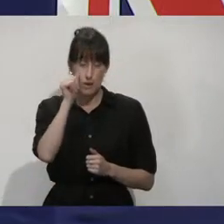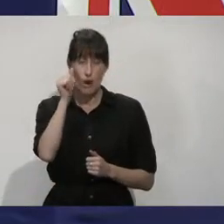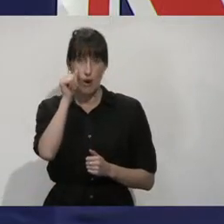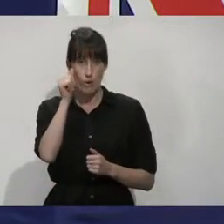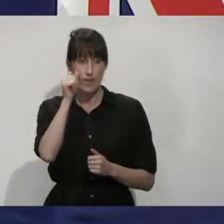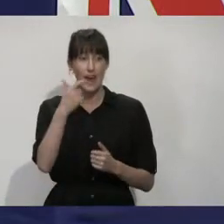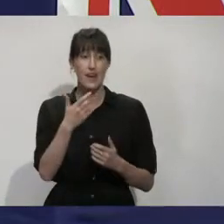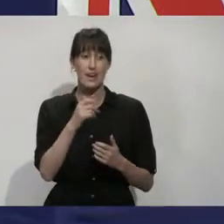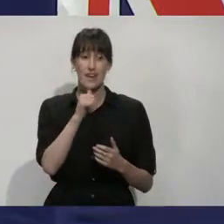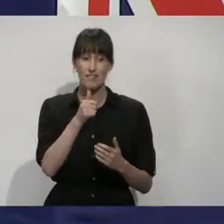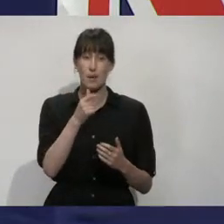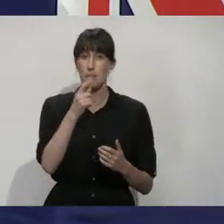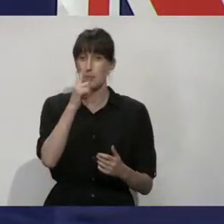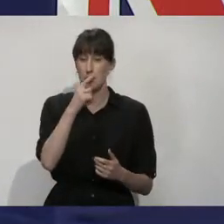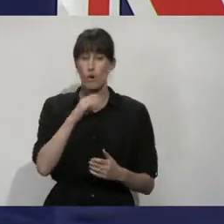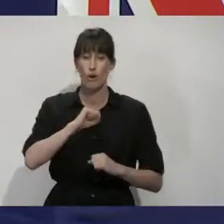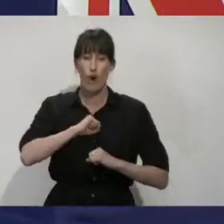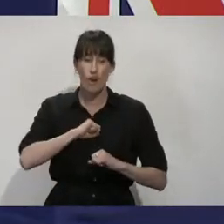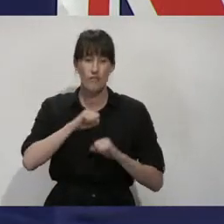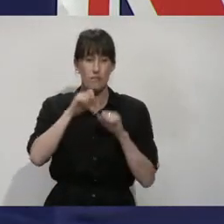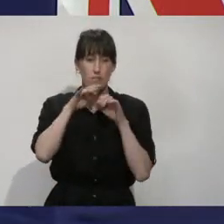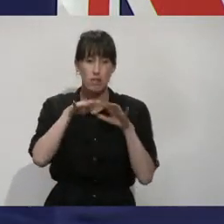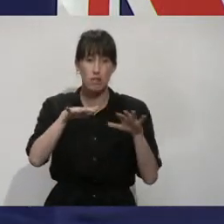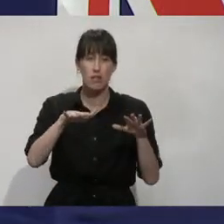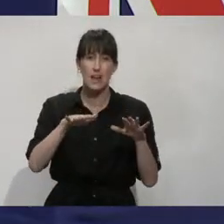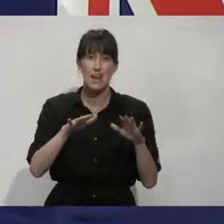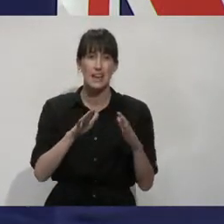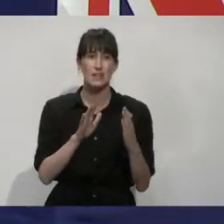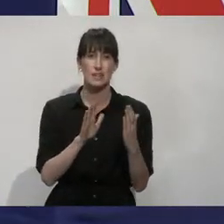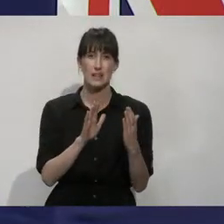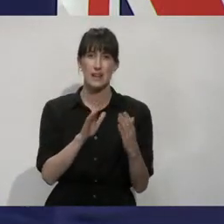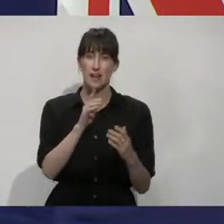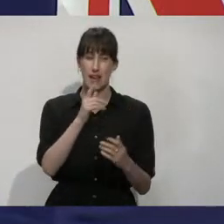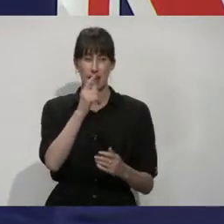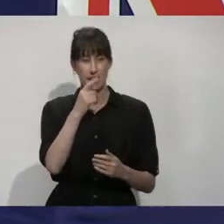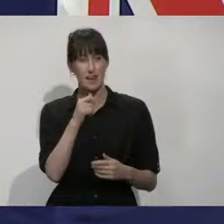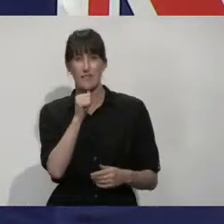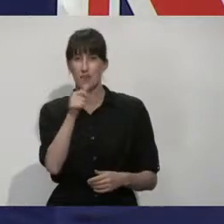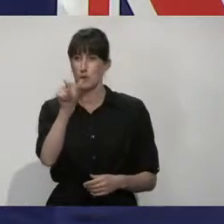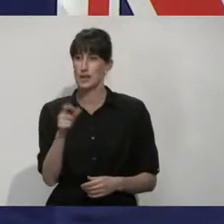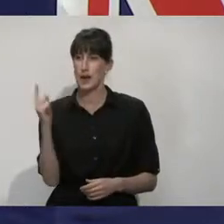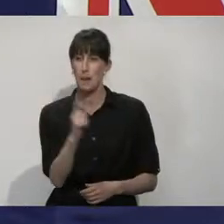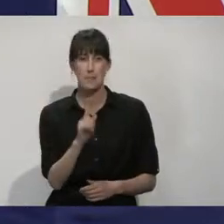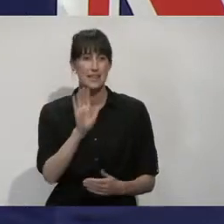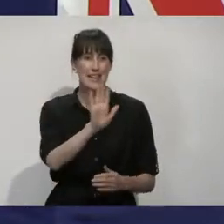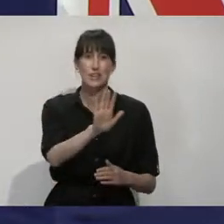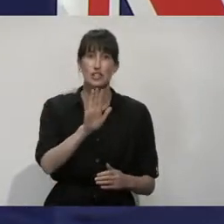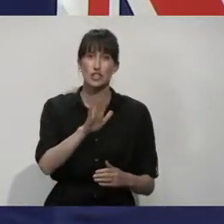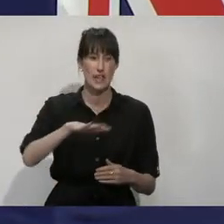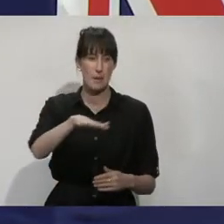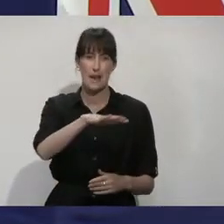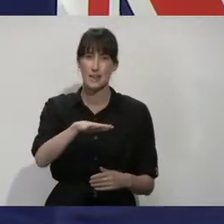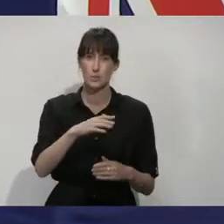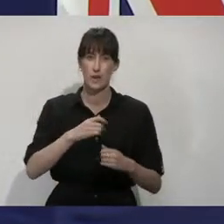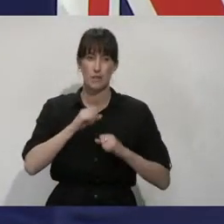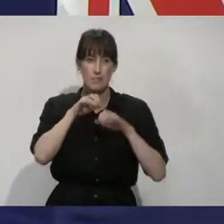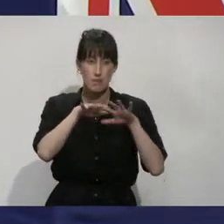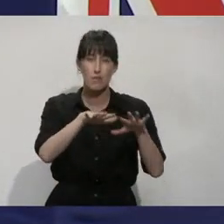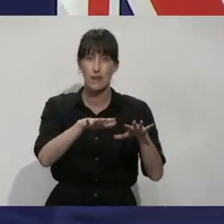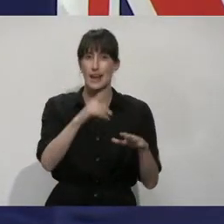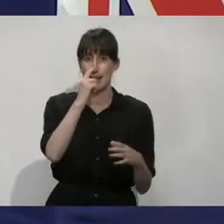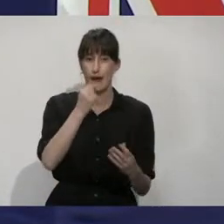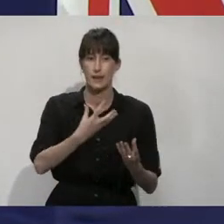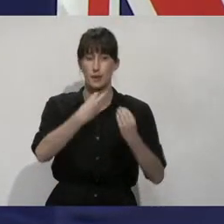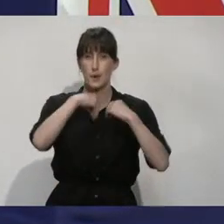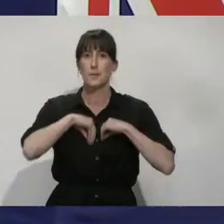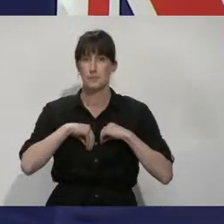contaminated surfaces. So I think some excellent work by Regional Public Health, and we will keep you updated on that investigation. Our